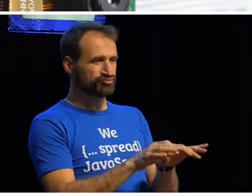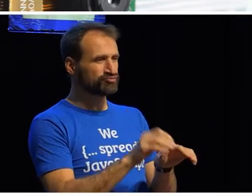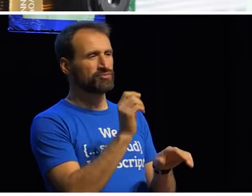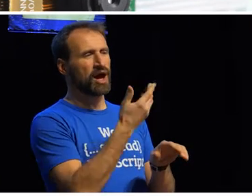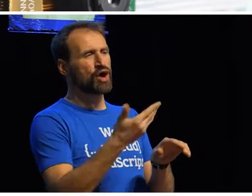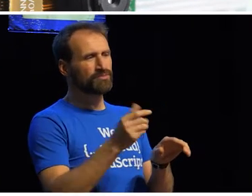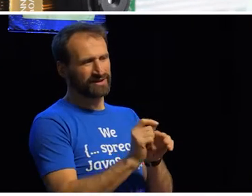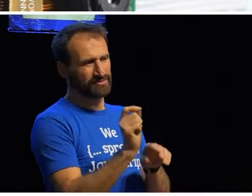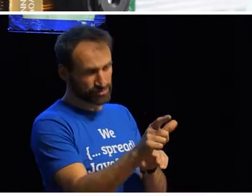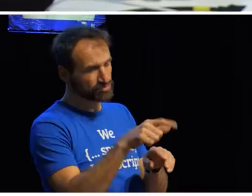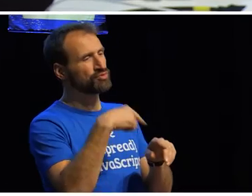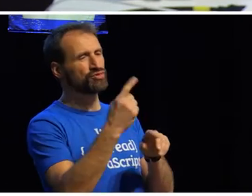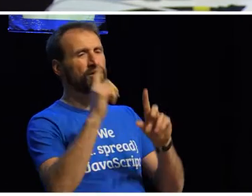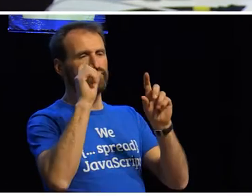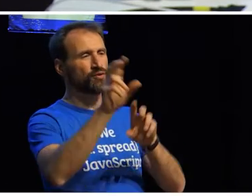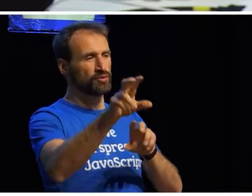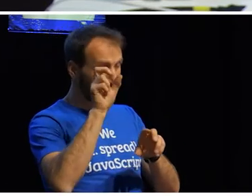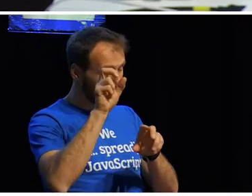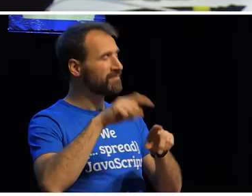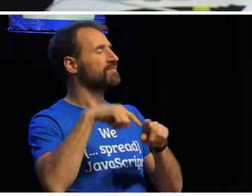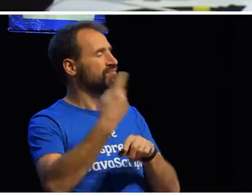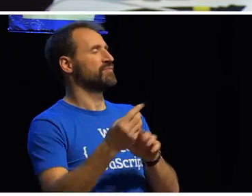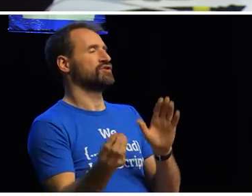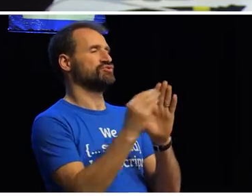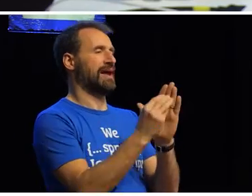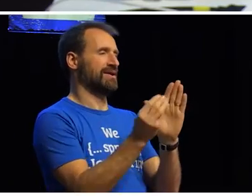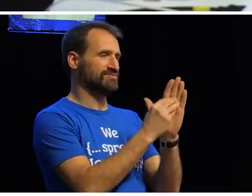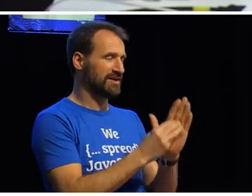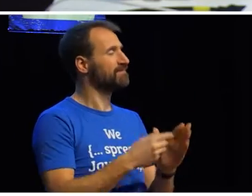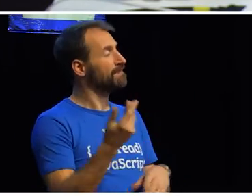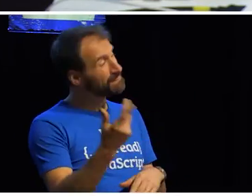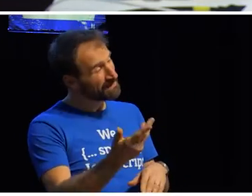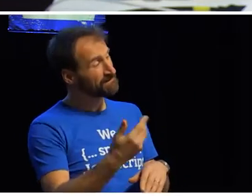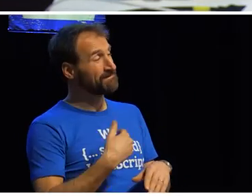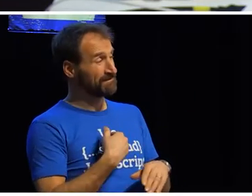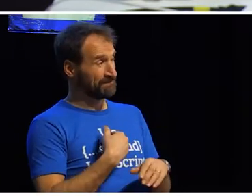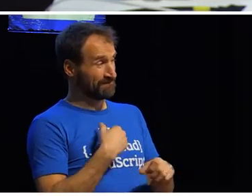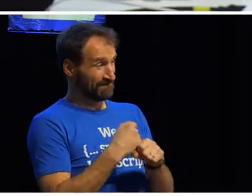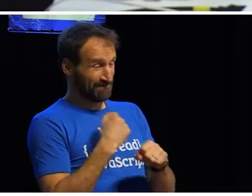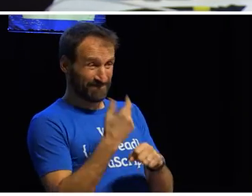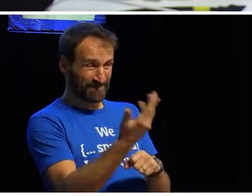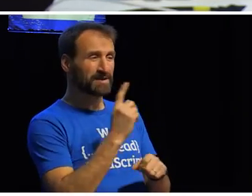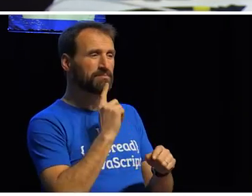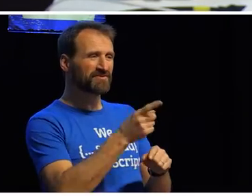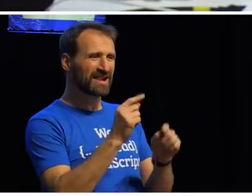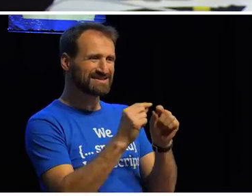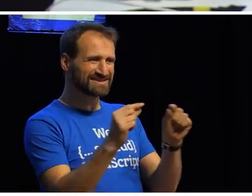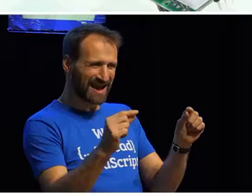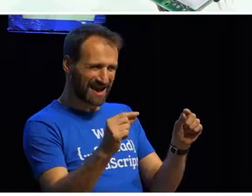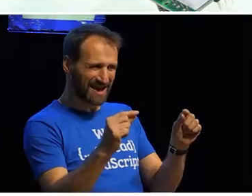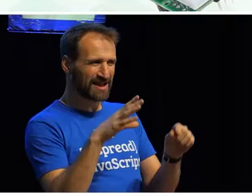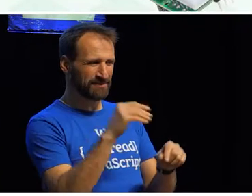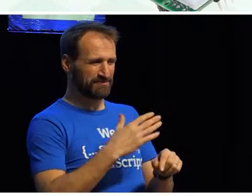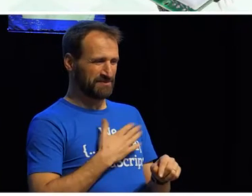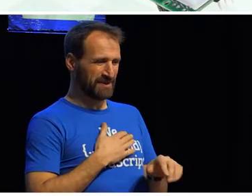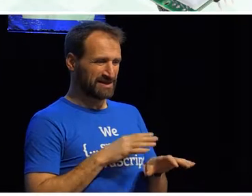take a photo and store it somewhere in a Pi. So to do this, to use this command line with my